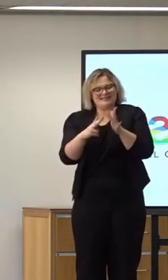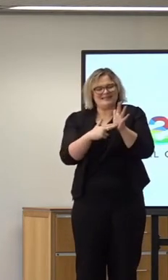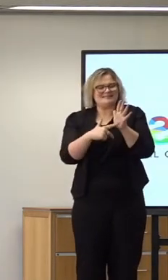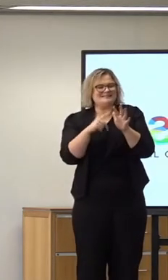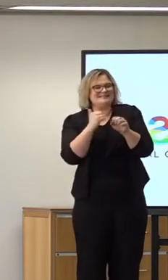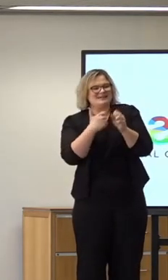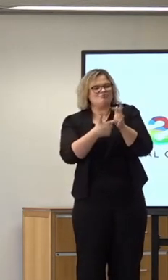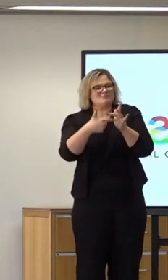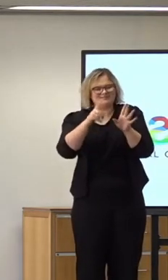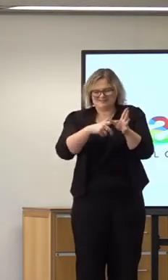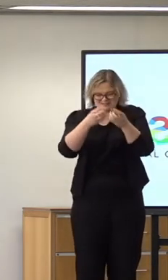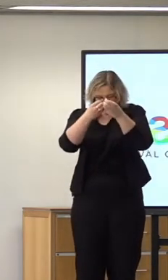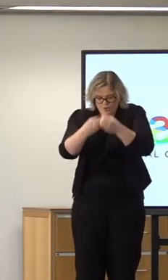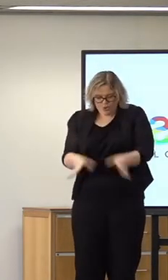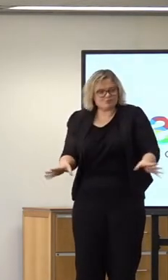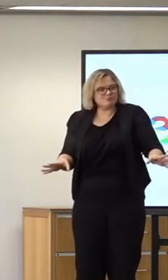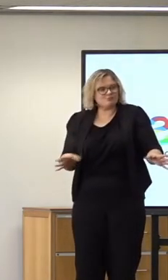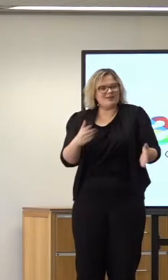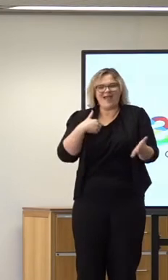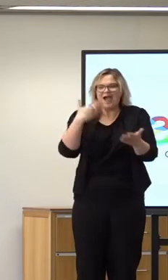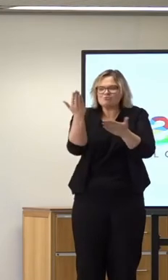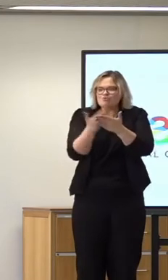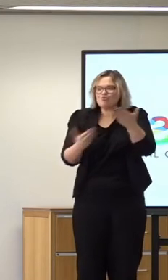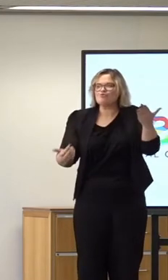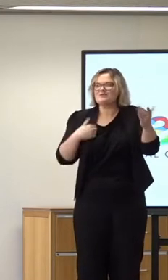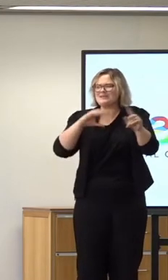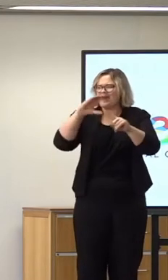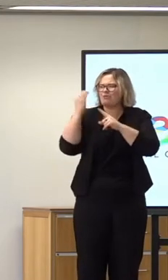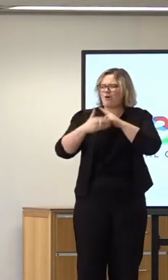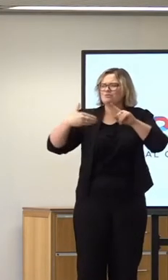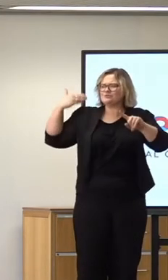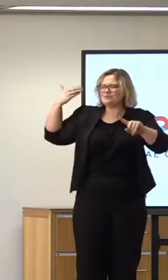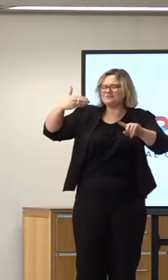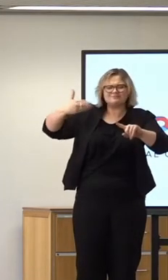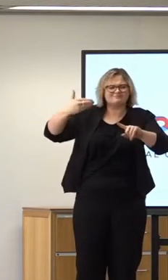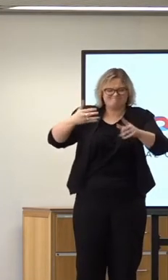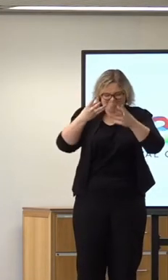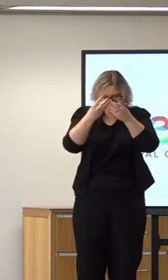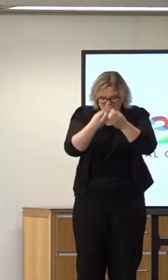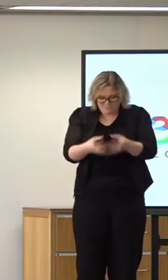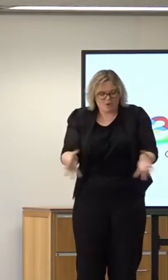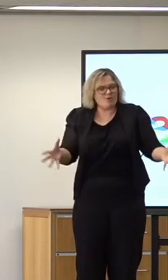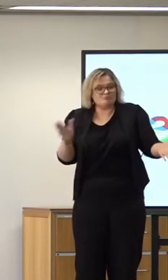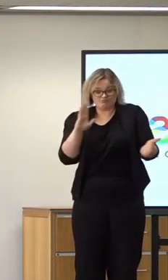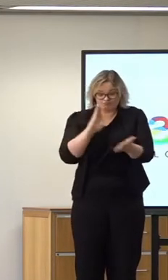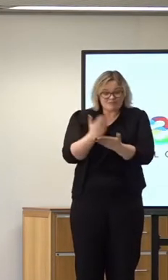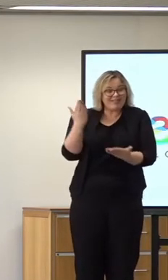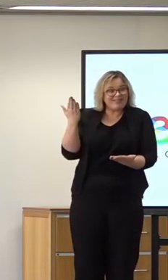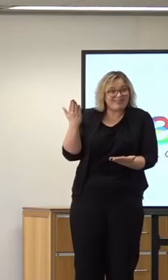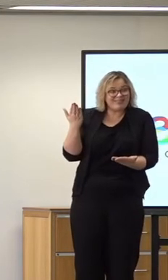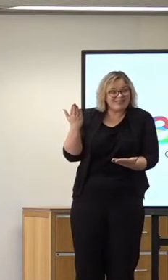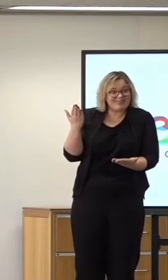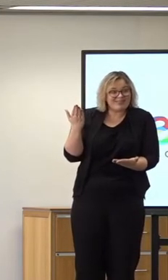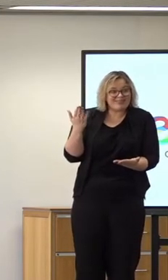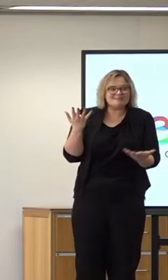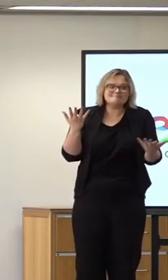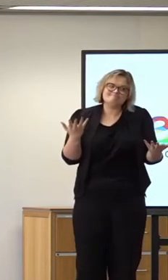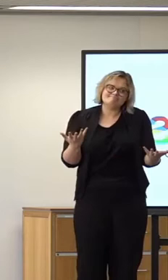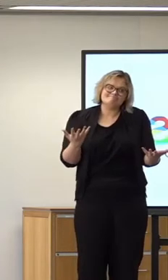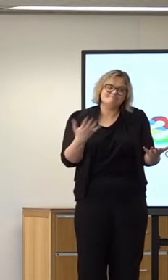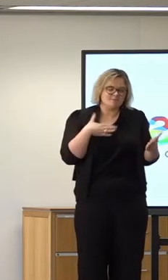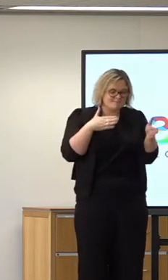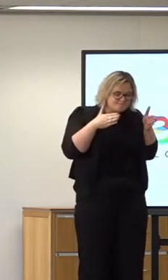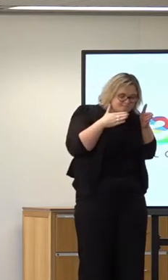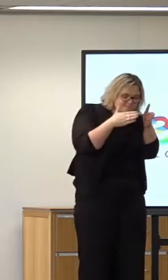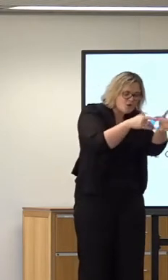thing I'm very worried about, is the integrity of our stories and our culture that's been shown in Perth. Is it really with the public works? There's so